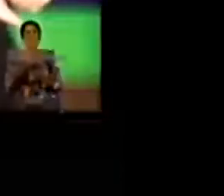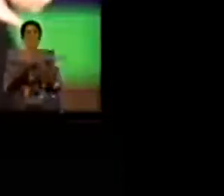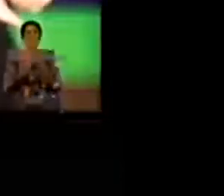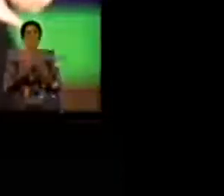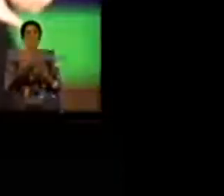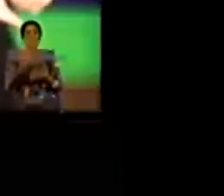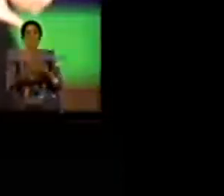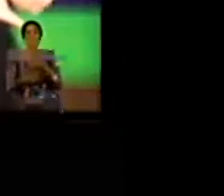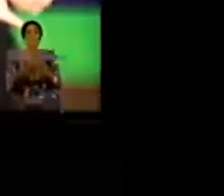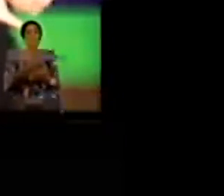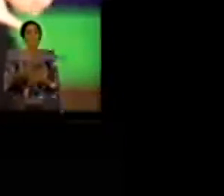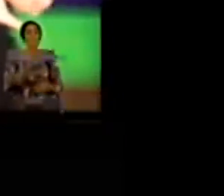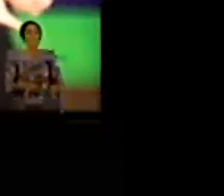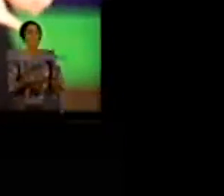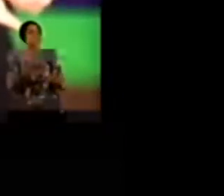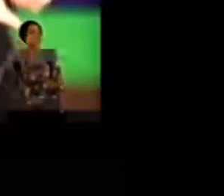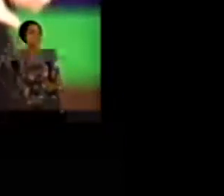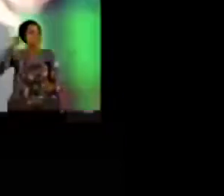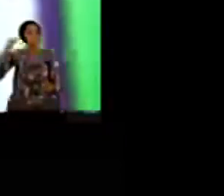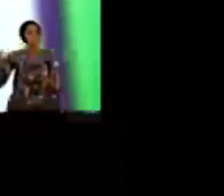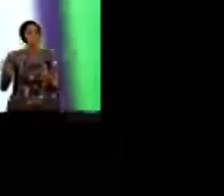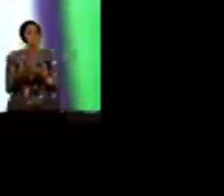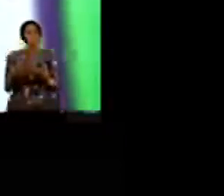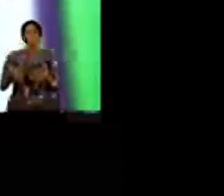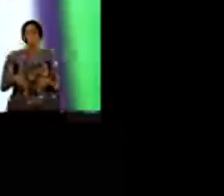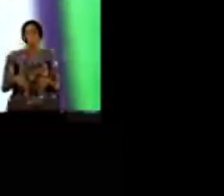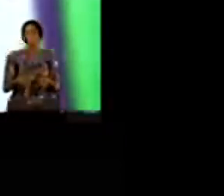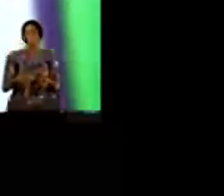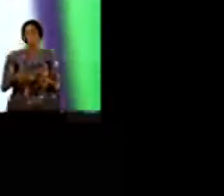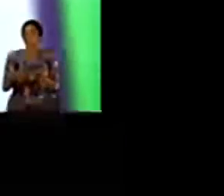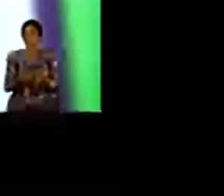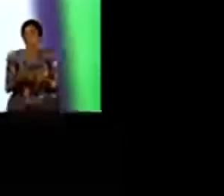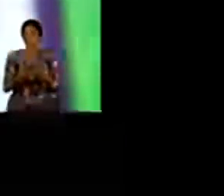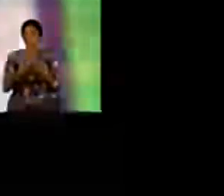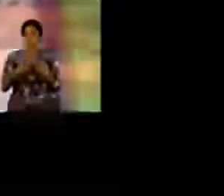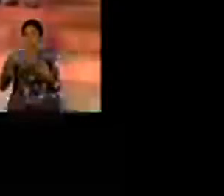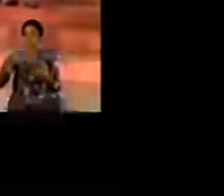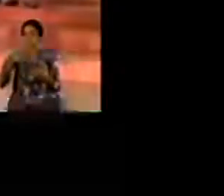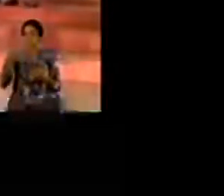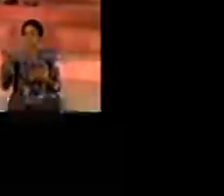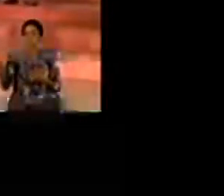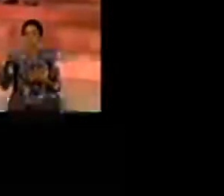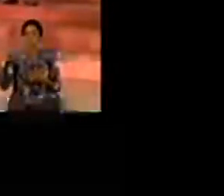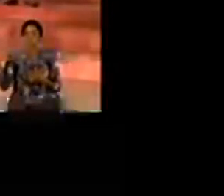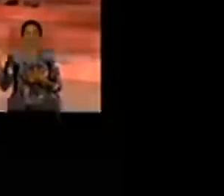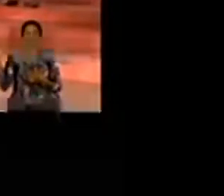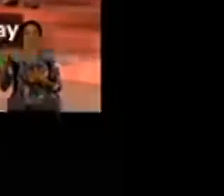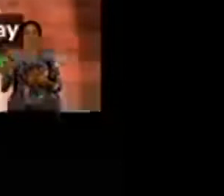Like the way I've been told, yeah.